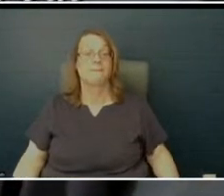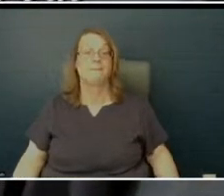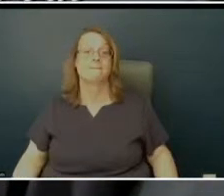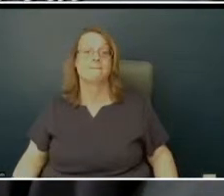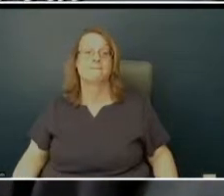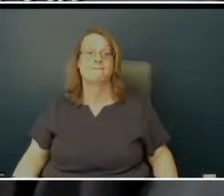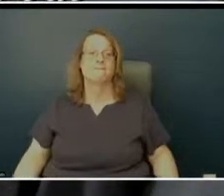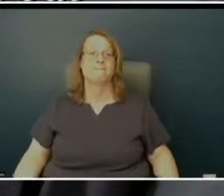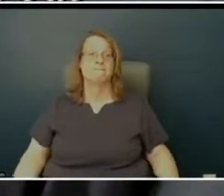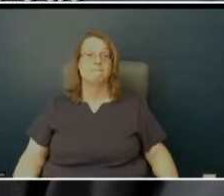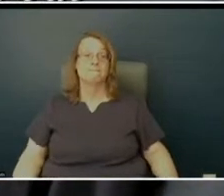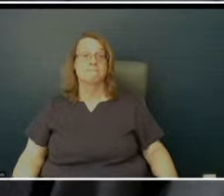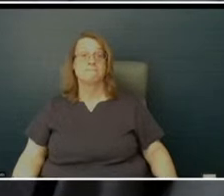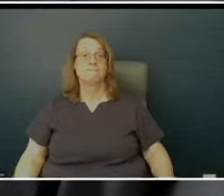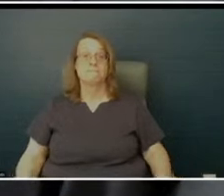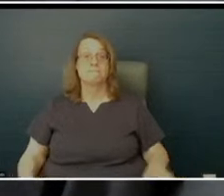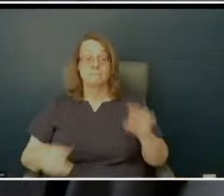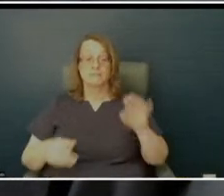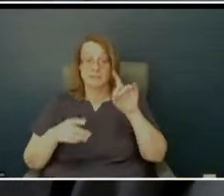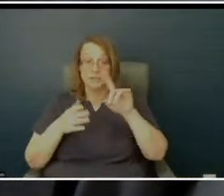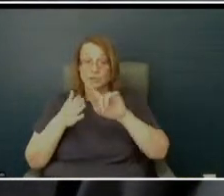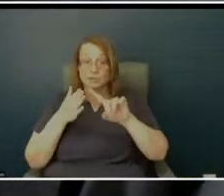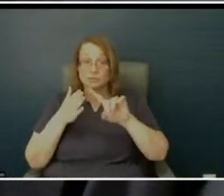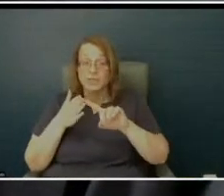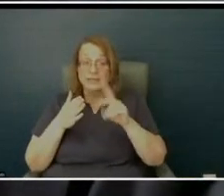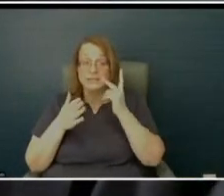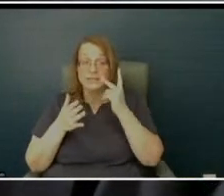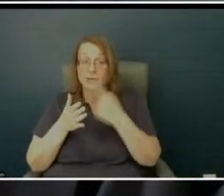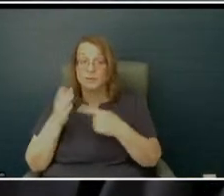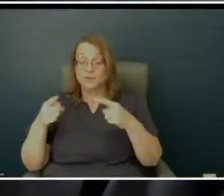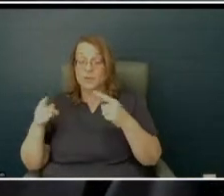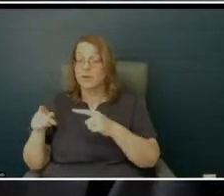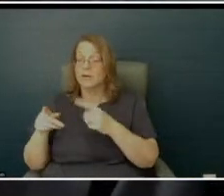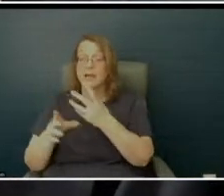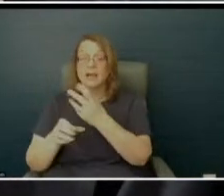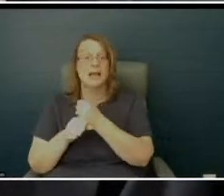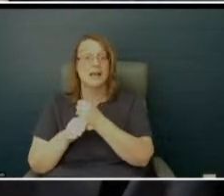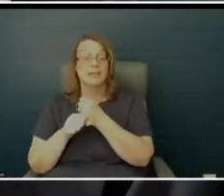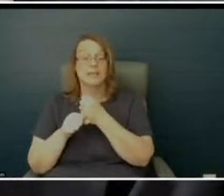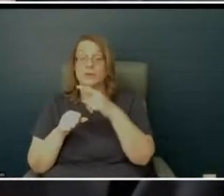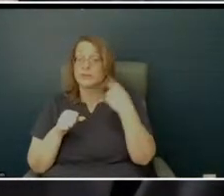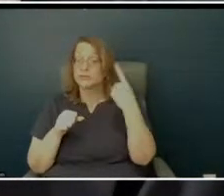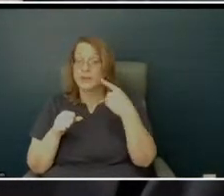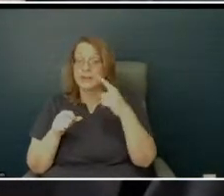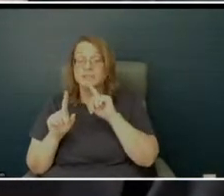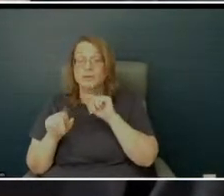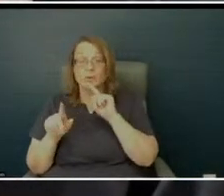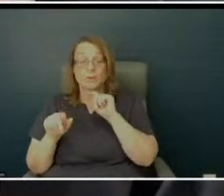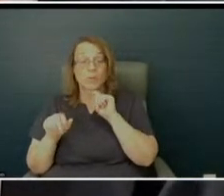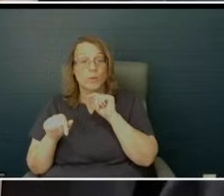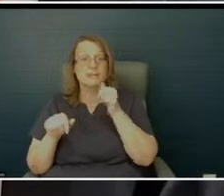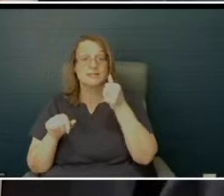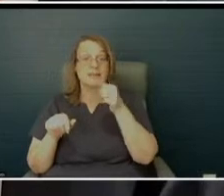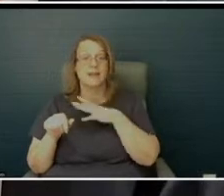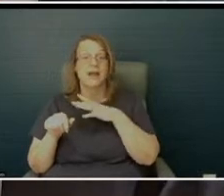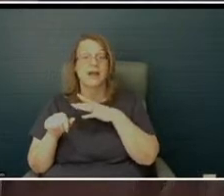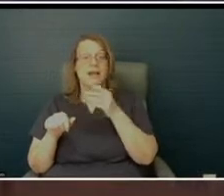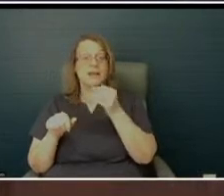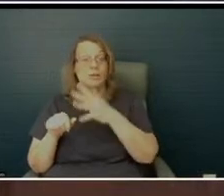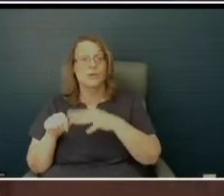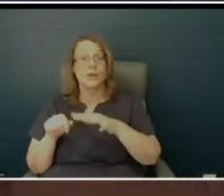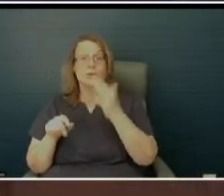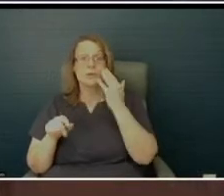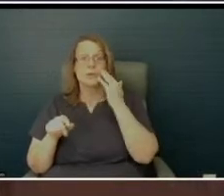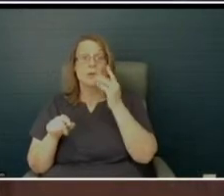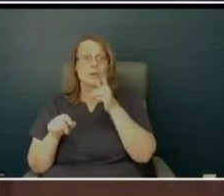Rome and find out what the heck's going on, because I'm getting all these weird, crazy reports, and probably the guy on the ground knows more than anything.